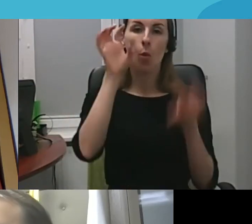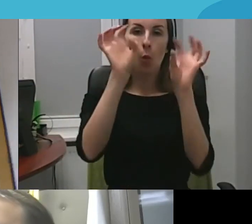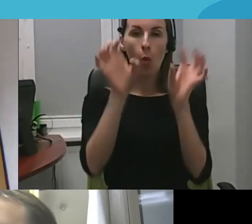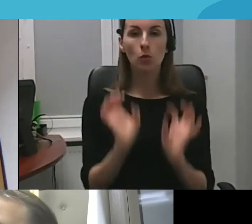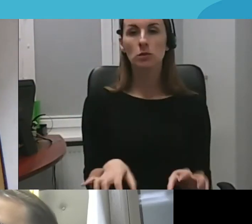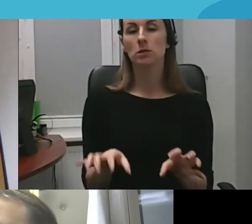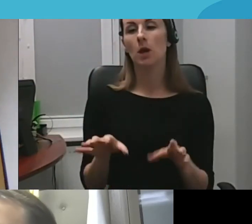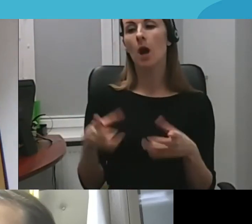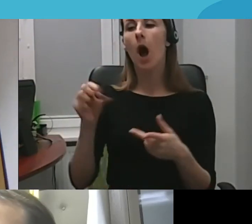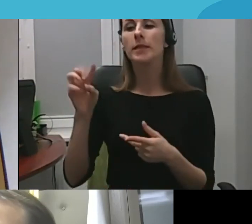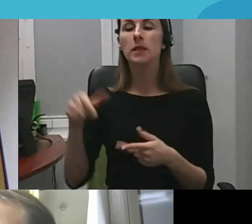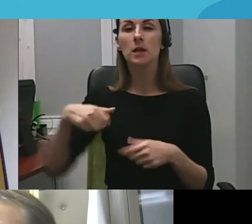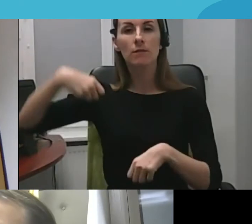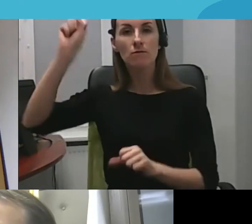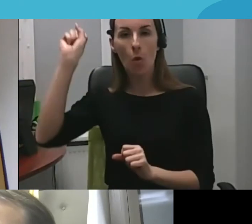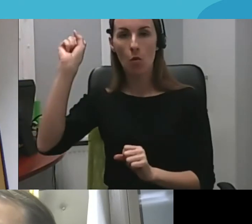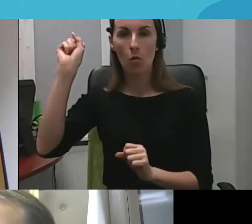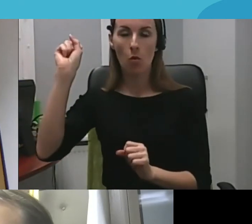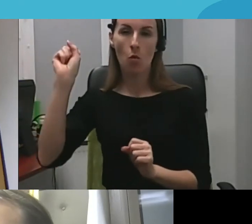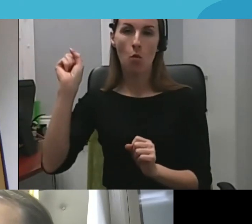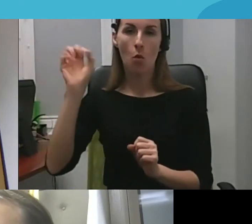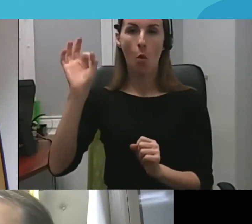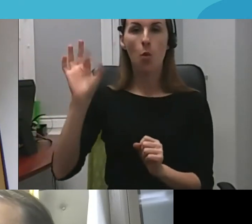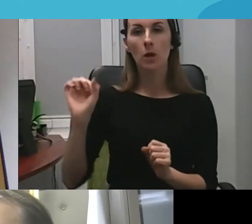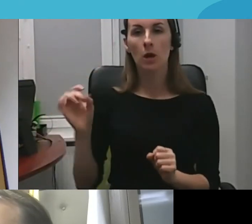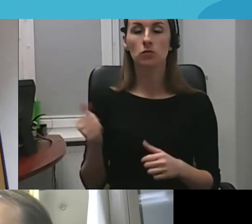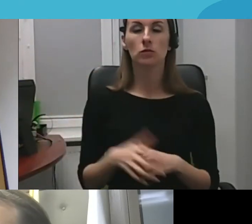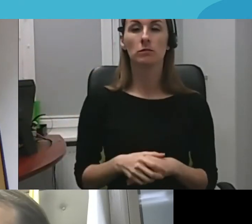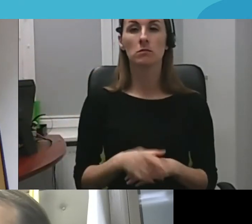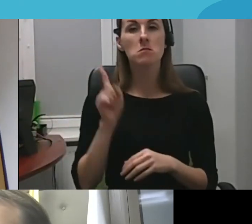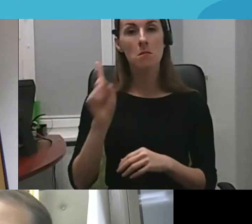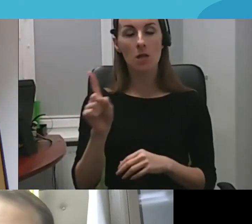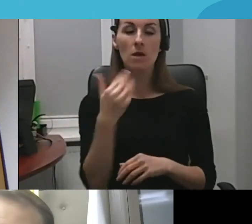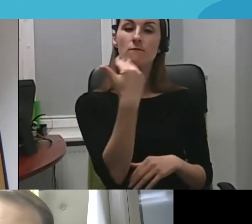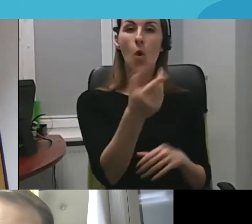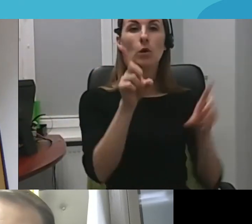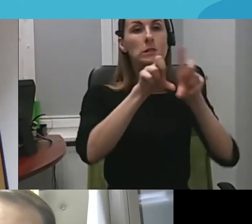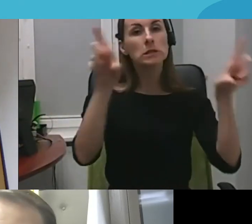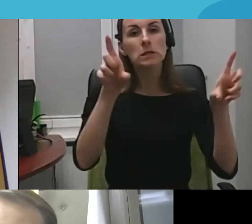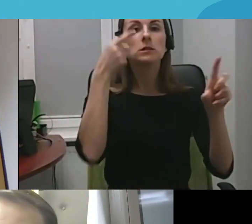anti-democratic. On the contrary, it pursues the goal which is completely